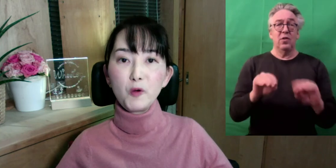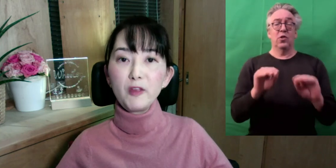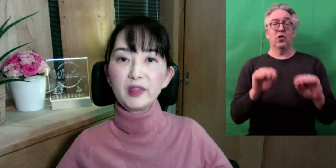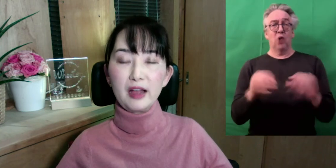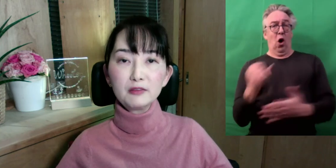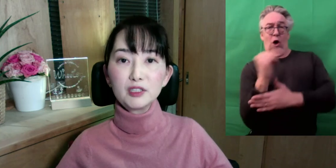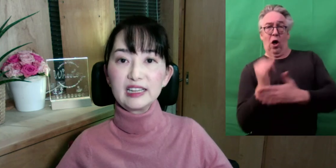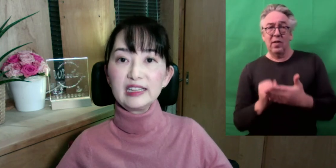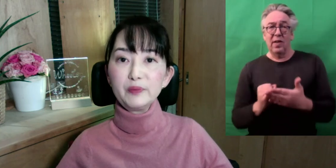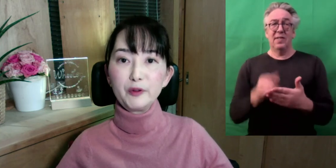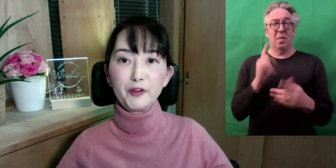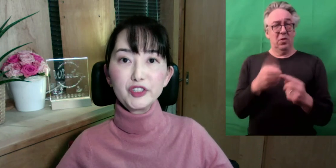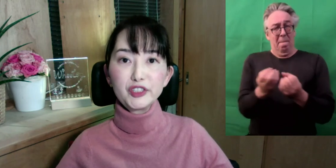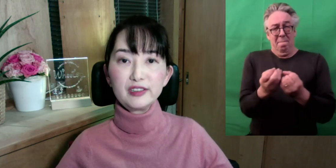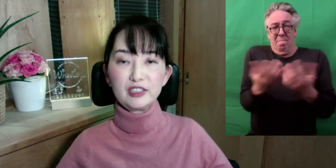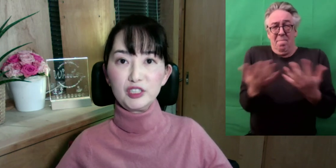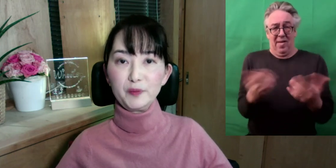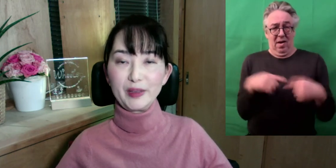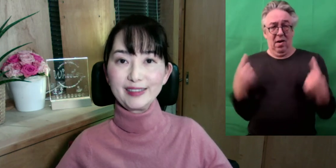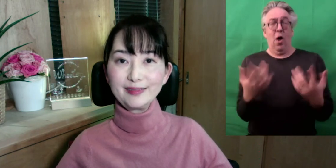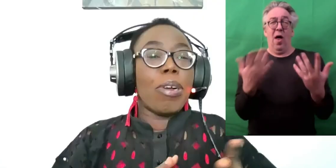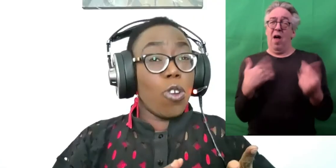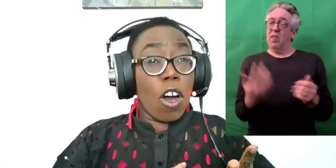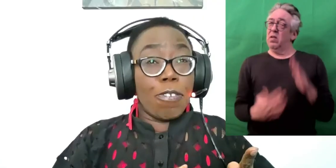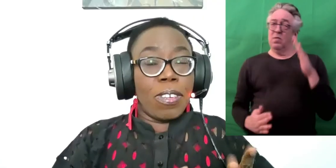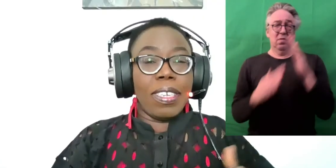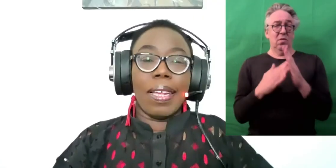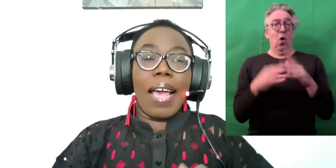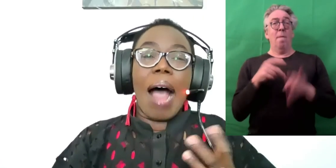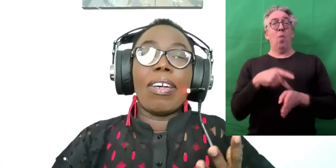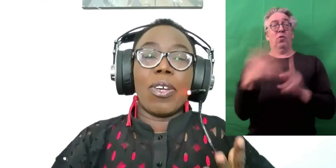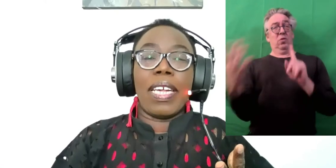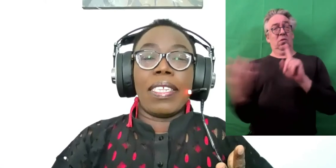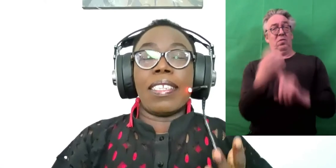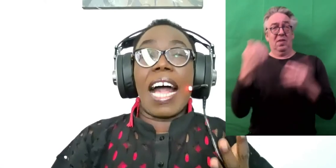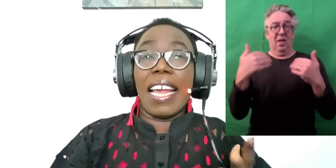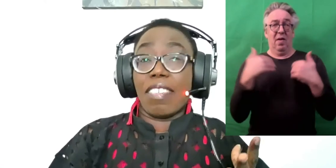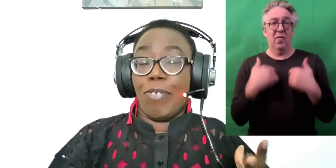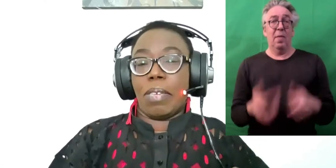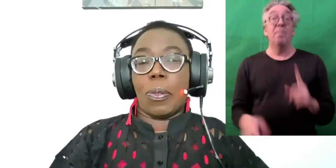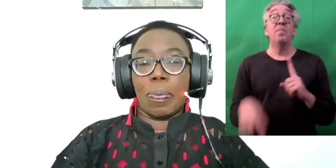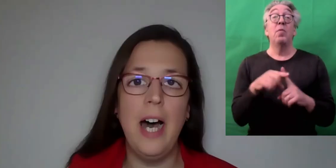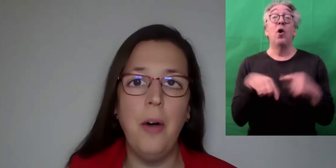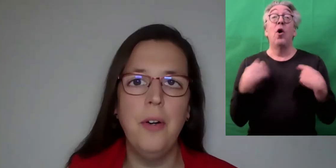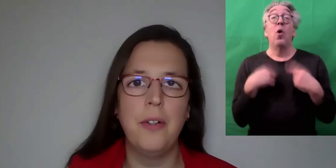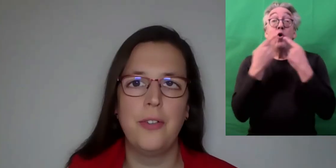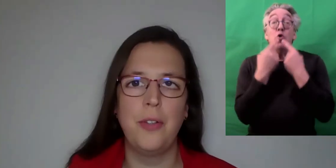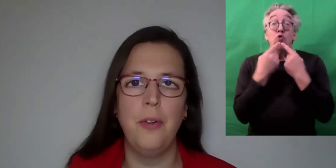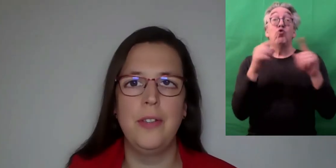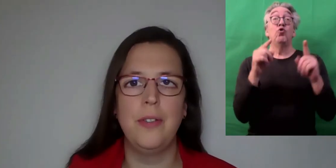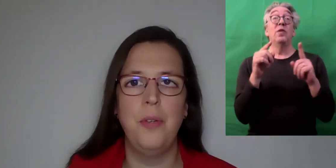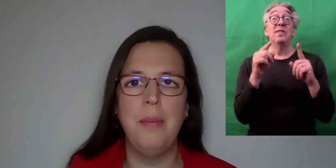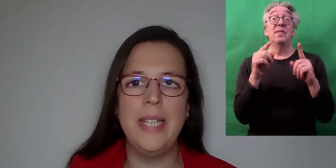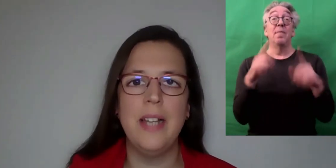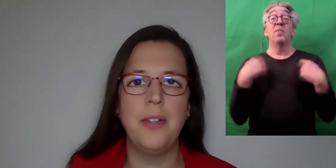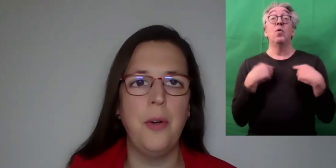many more with outstanding professional achievements. But too often, our successes are less visible. Our